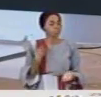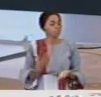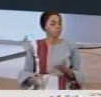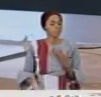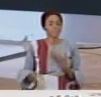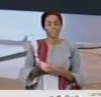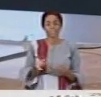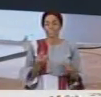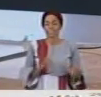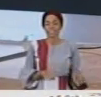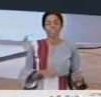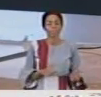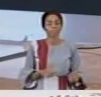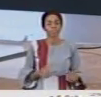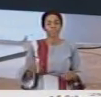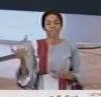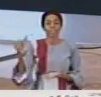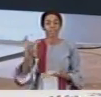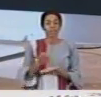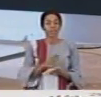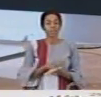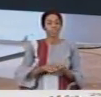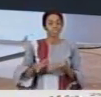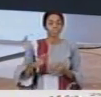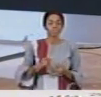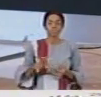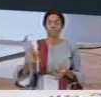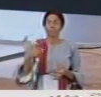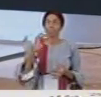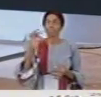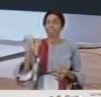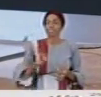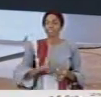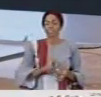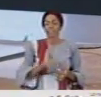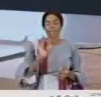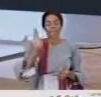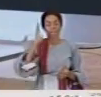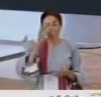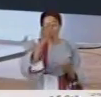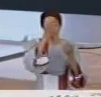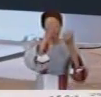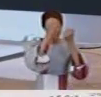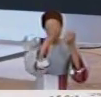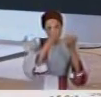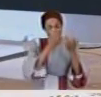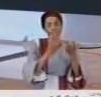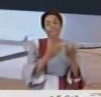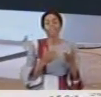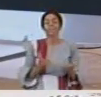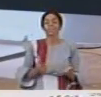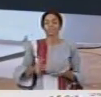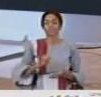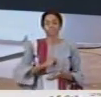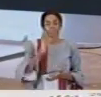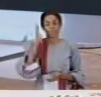let's come what may. The Holy Spirit, I will